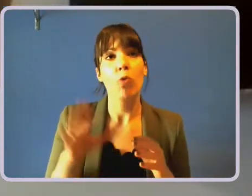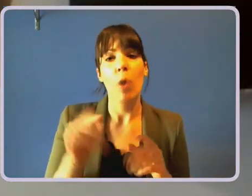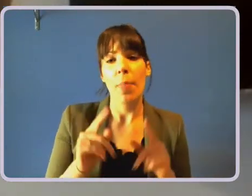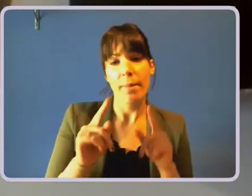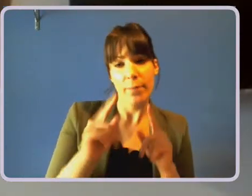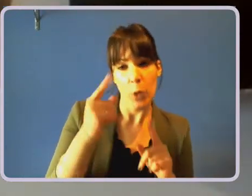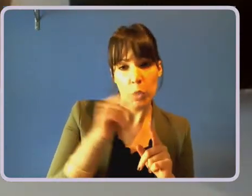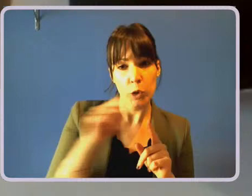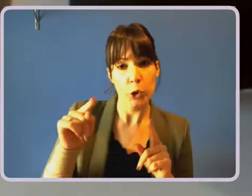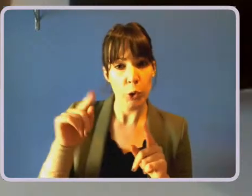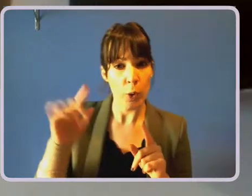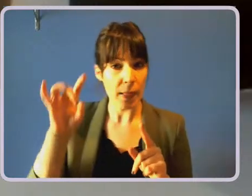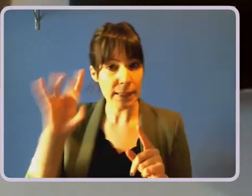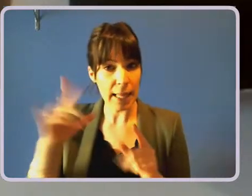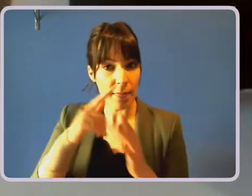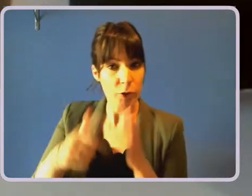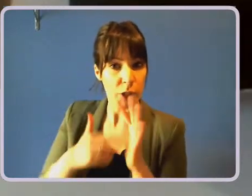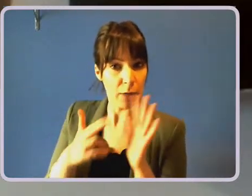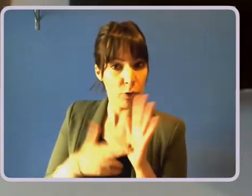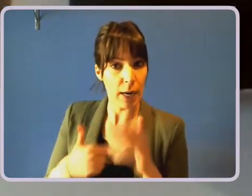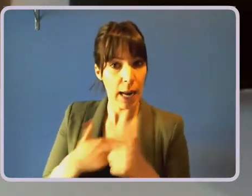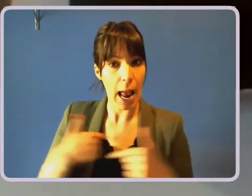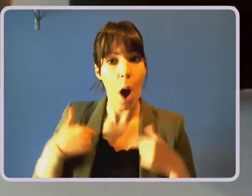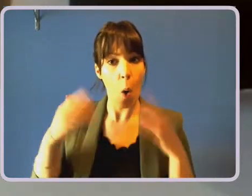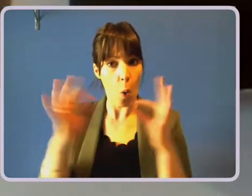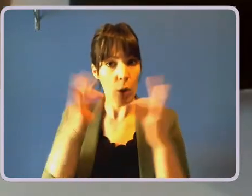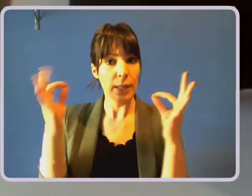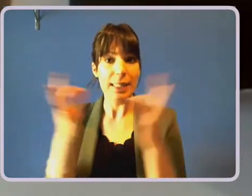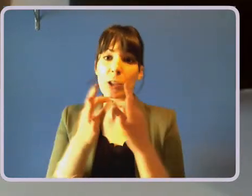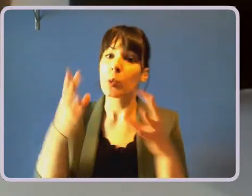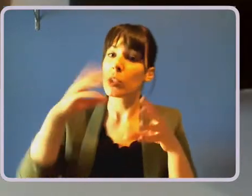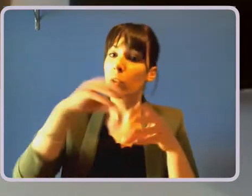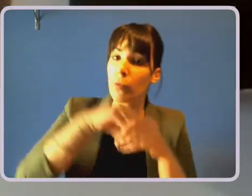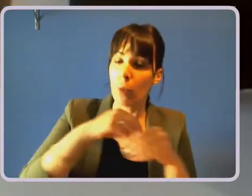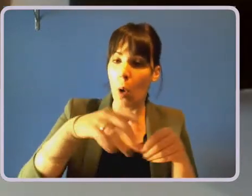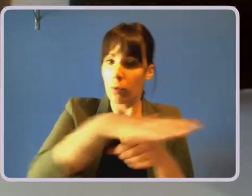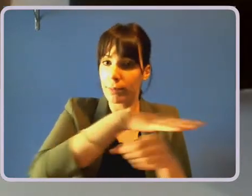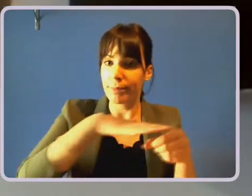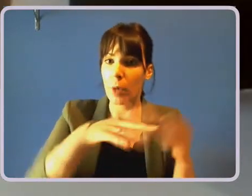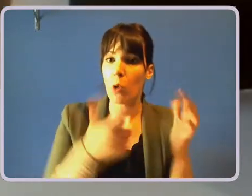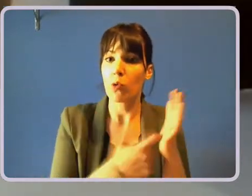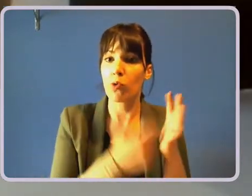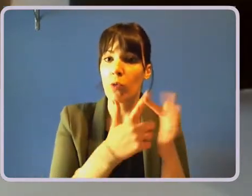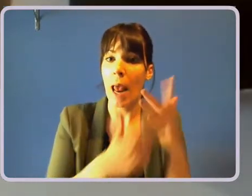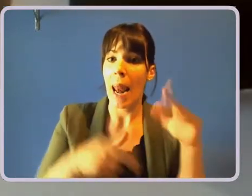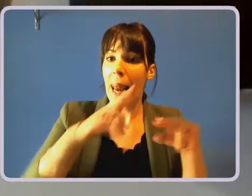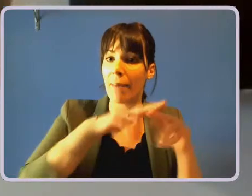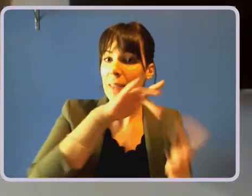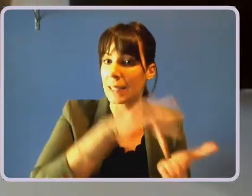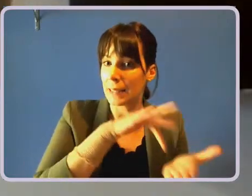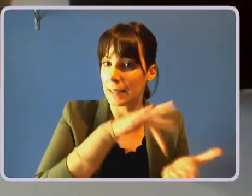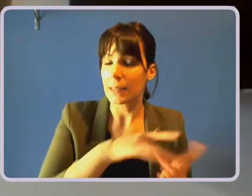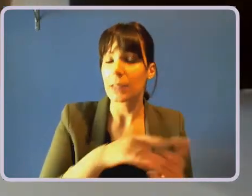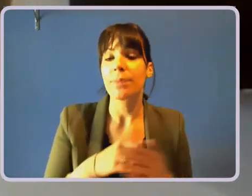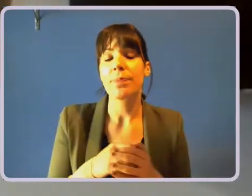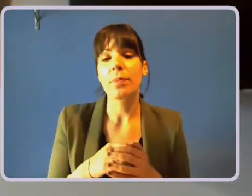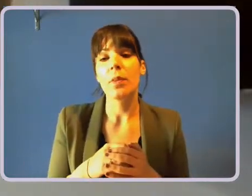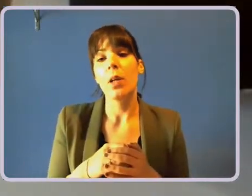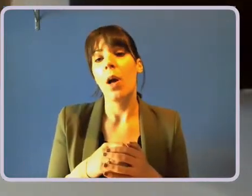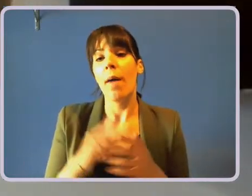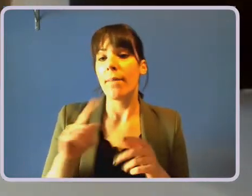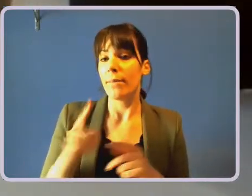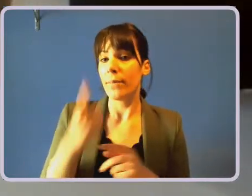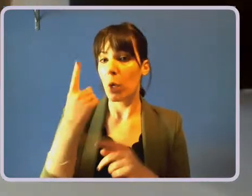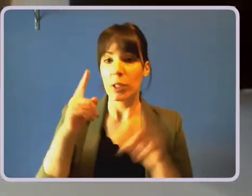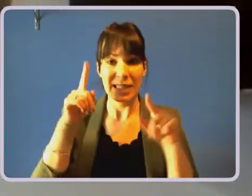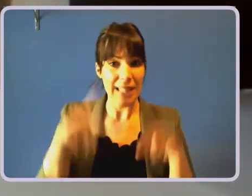our organisation had presence at the relief centres, which were established across the region. They initially started in Bensdale and then East Gippsland, and